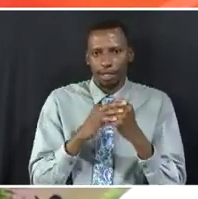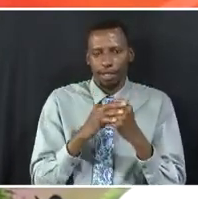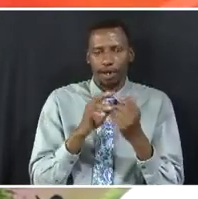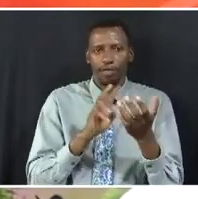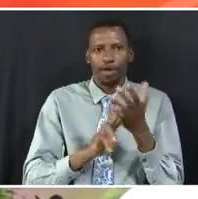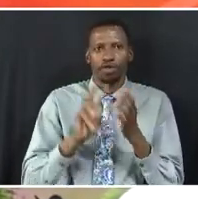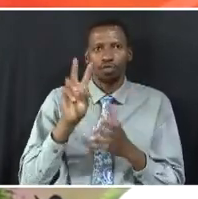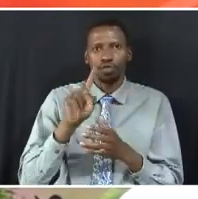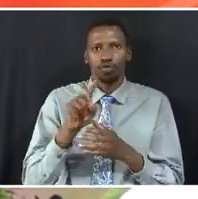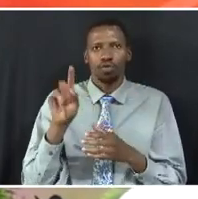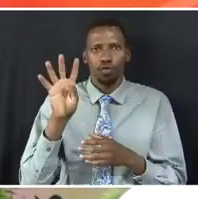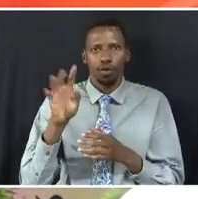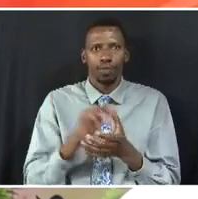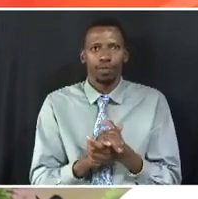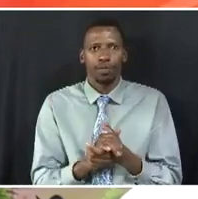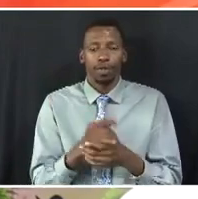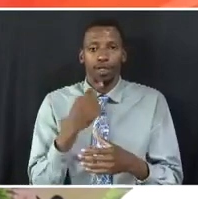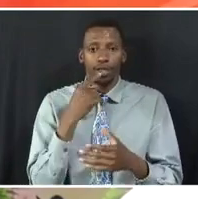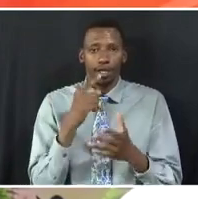We see here Jesus Christ